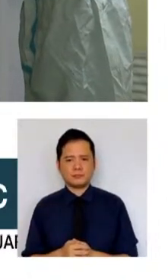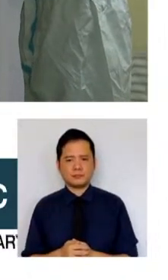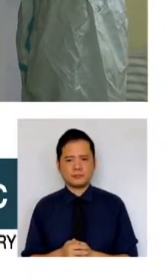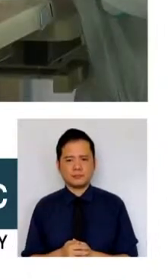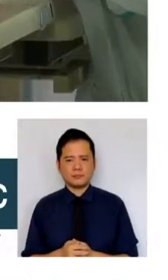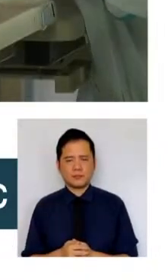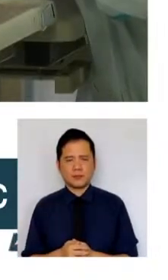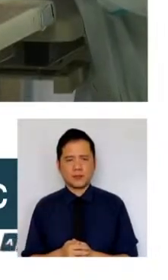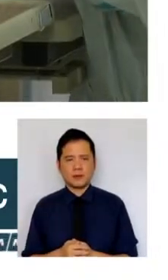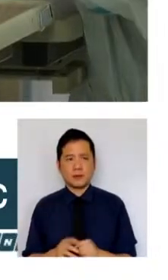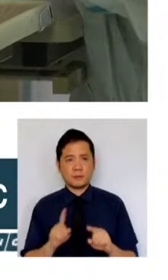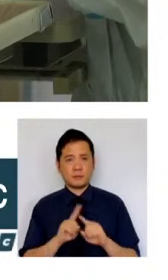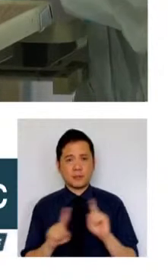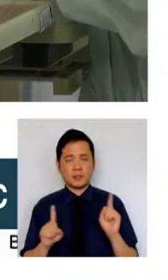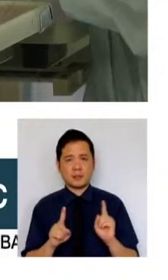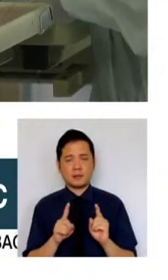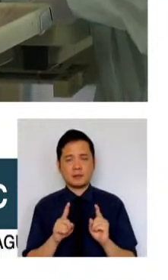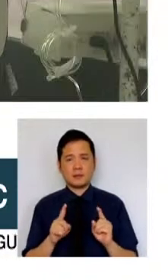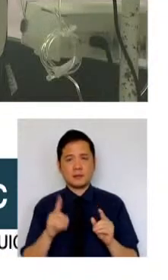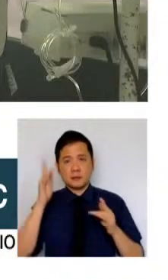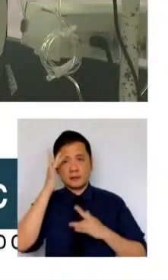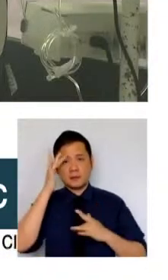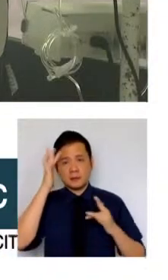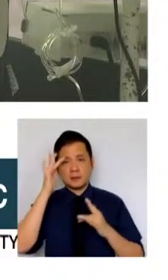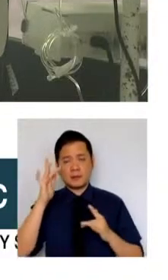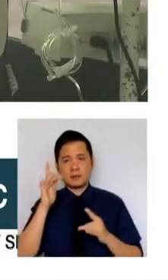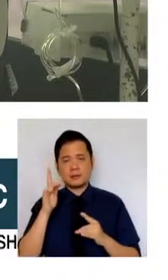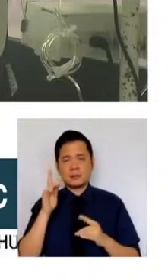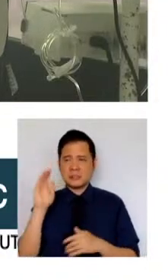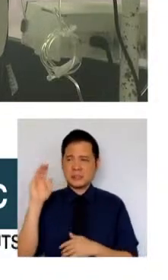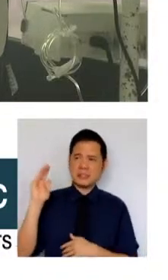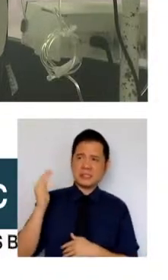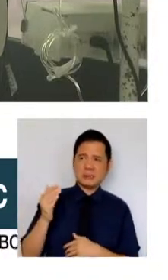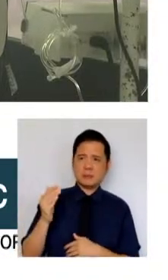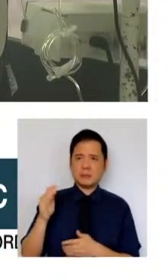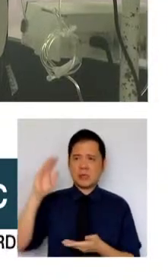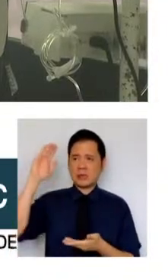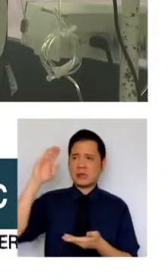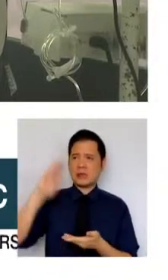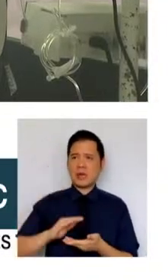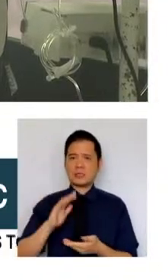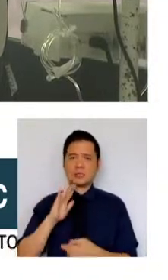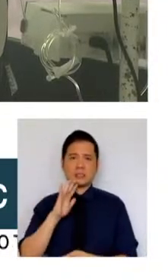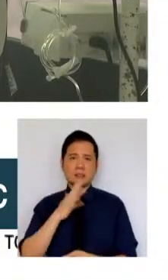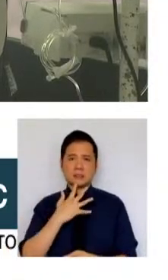the virus is less severe and it appears